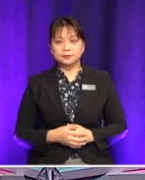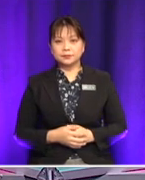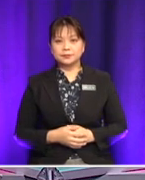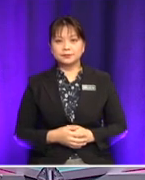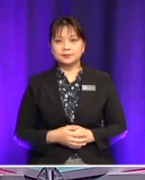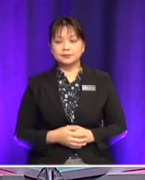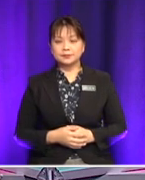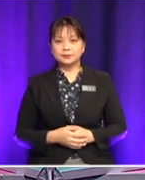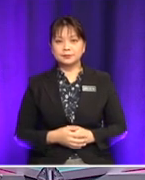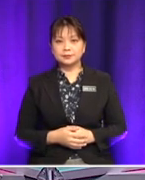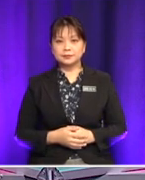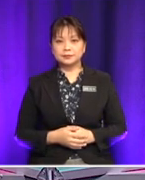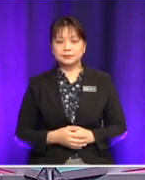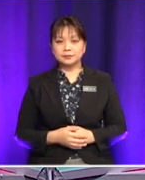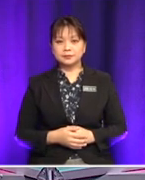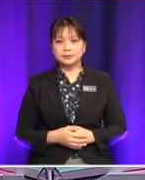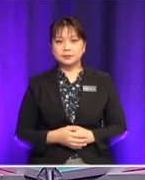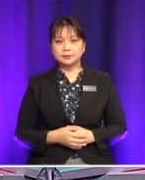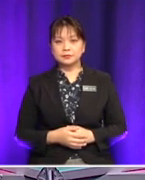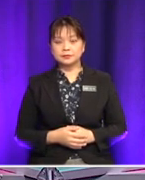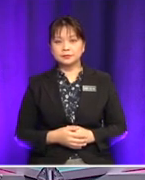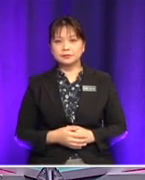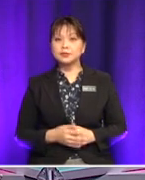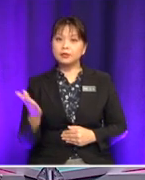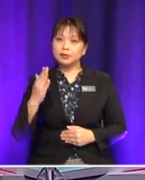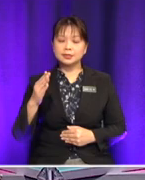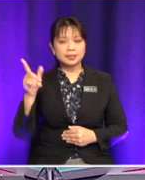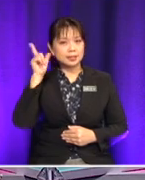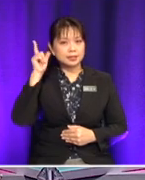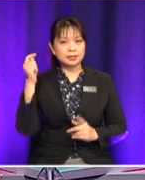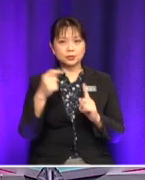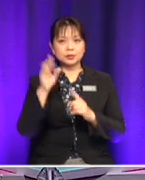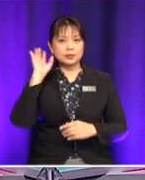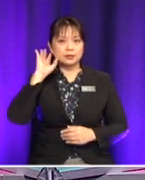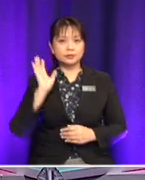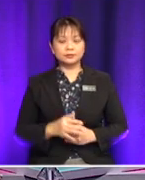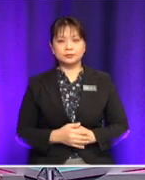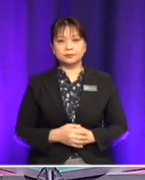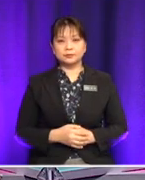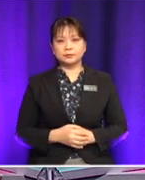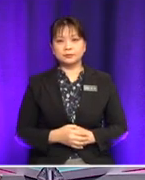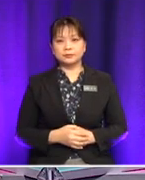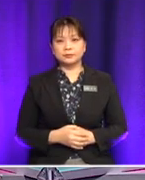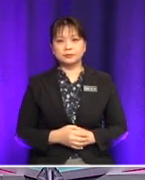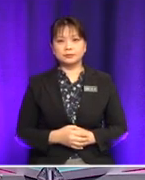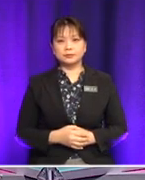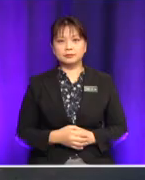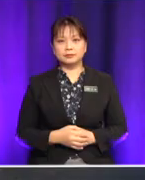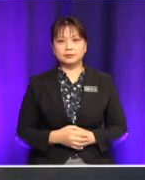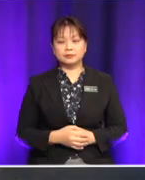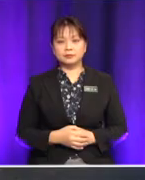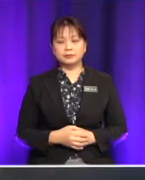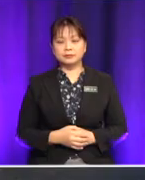answers from the reminders and the keywords, let us listen to the audio. Enjoy listening, stay focused. Mm-hmm.